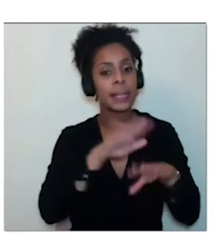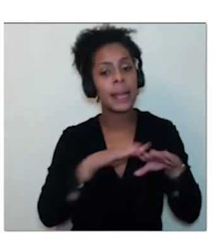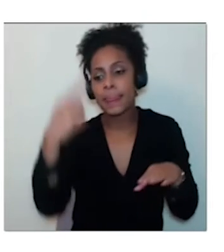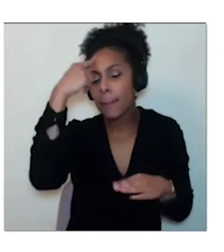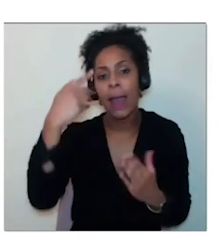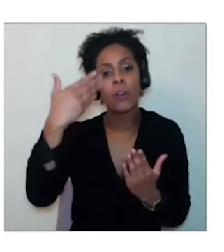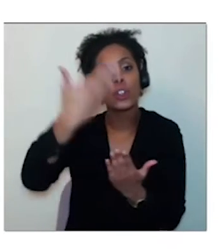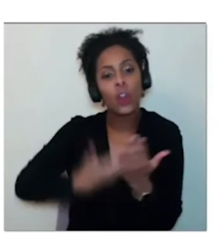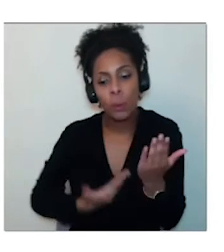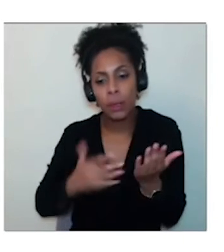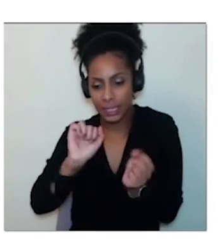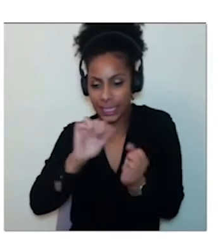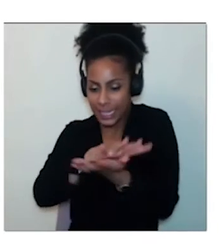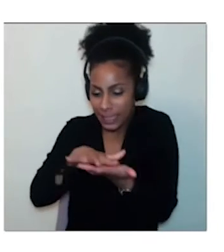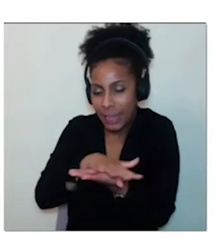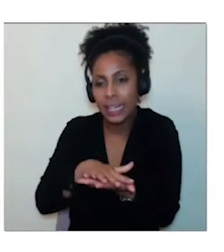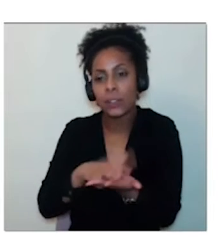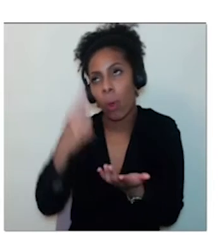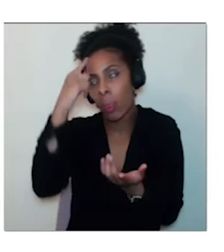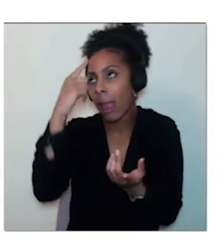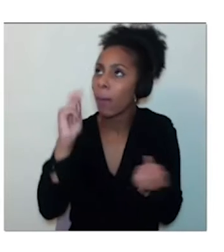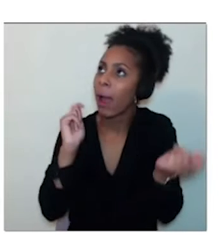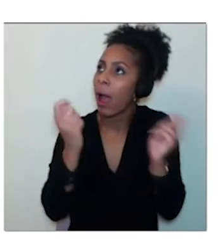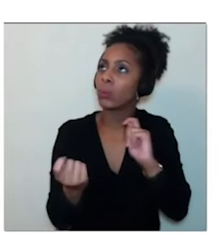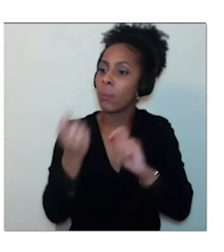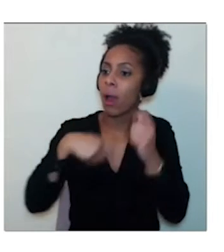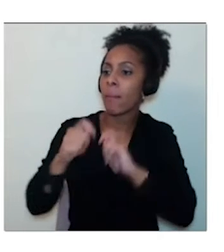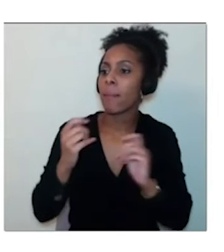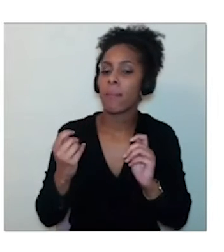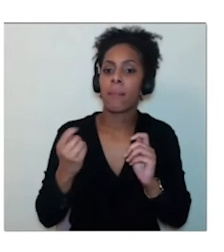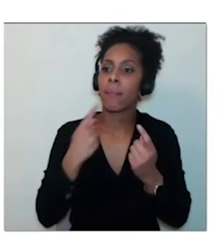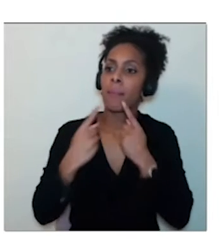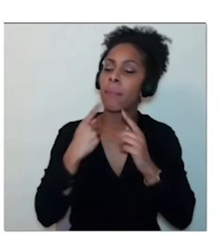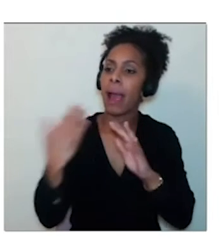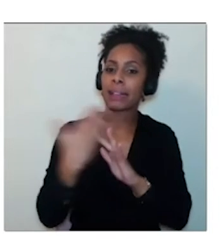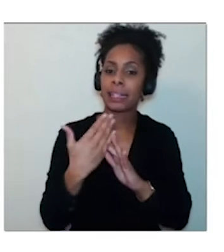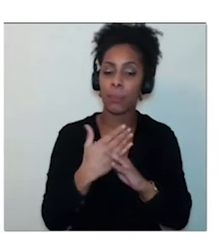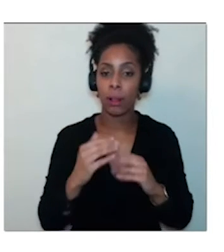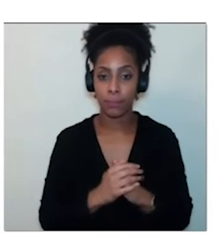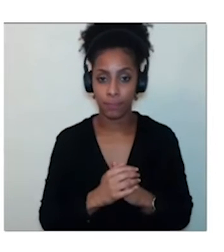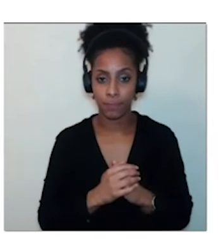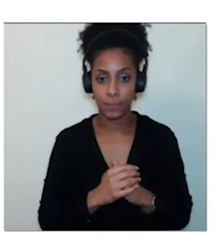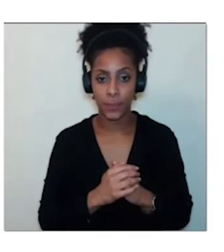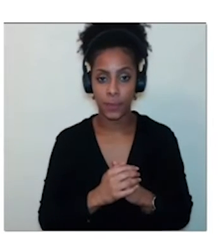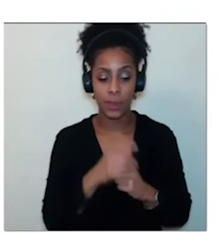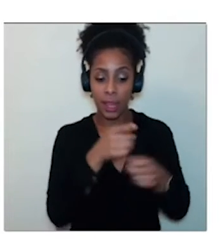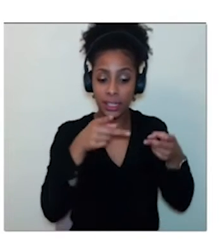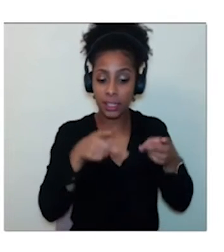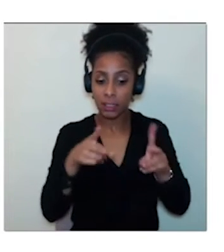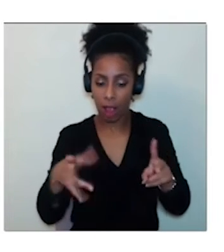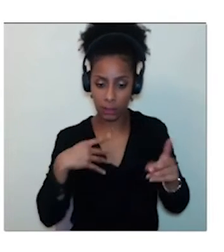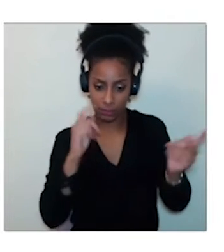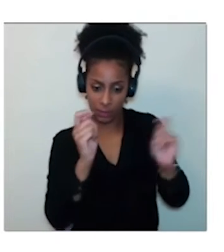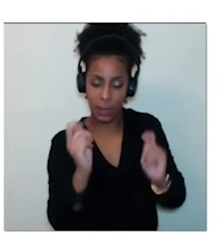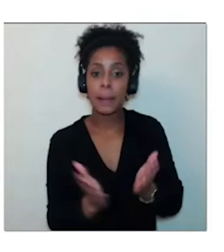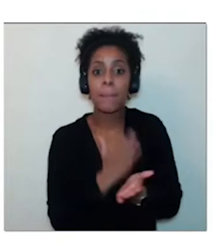need for accessible information. Styles are the key to incorporating semantics into Office documents